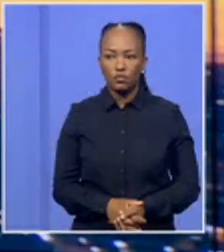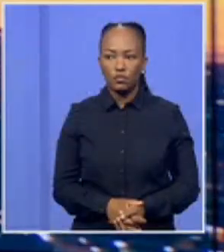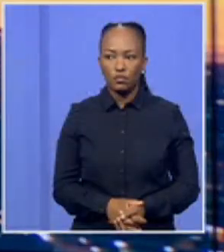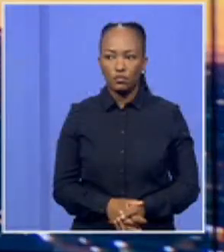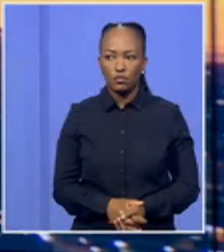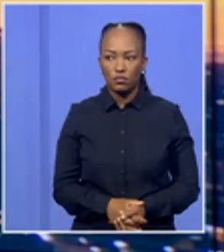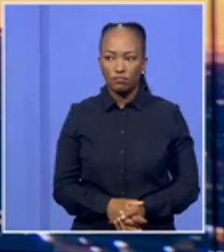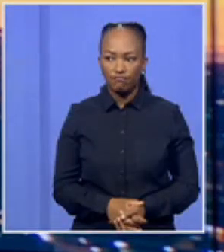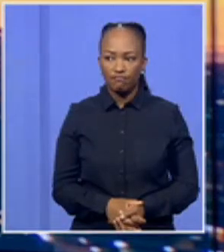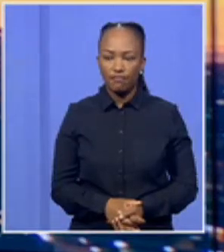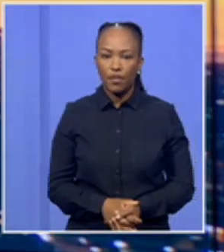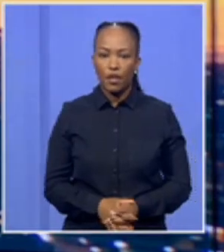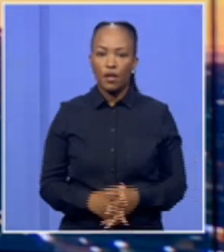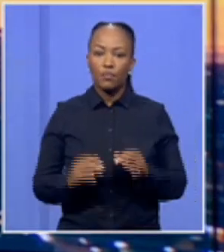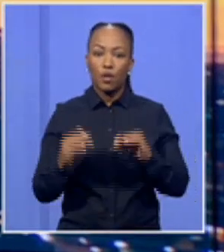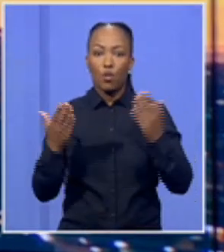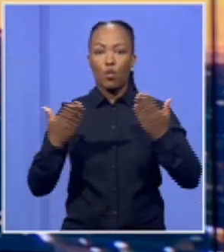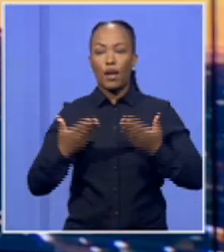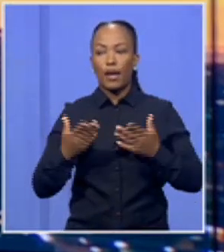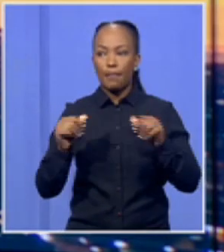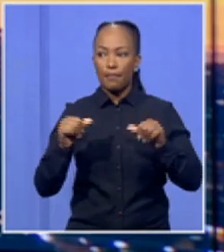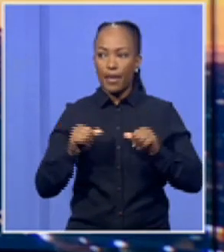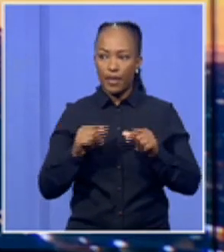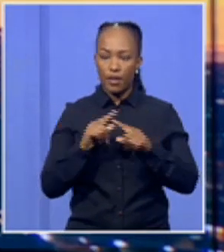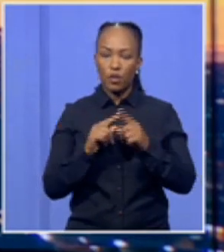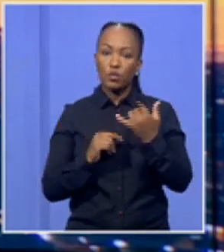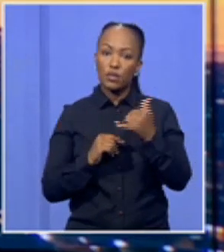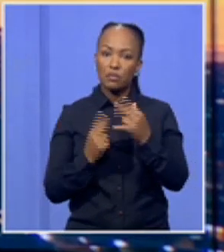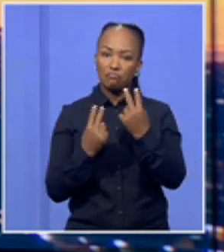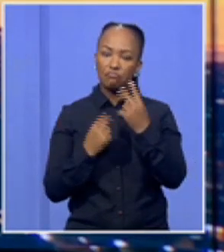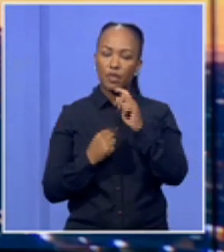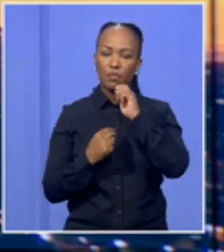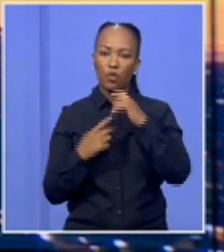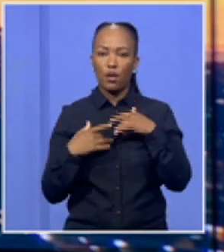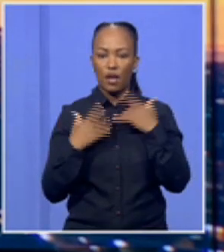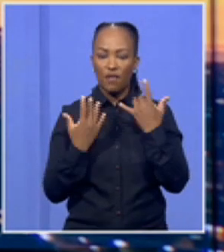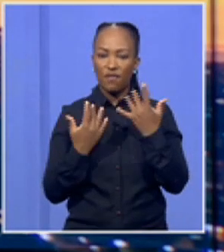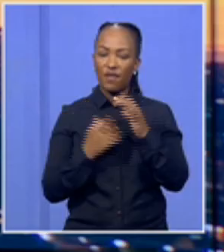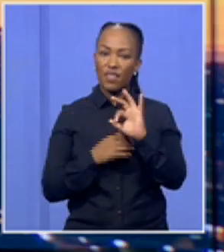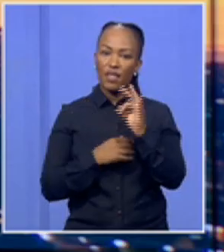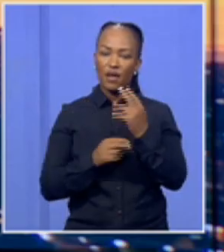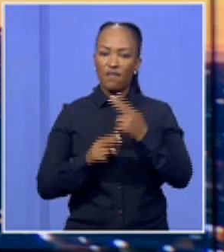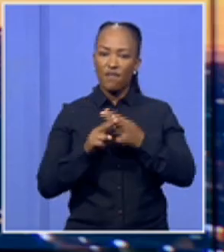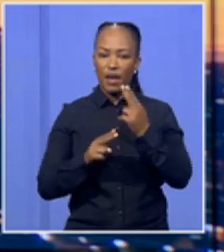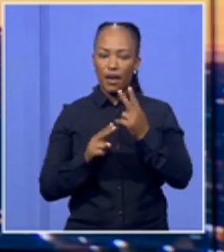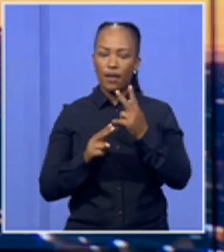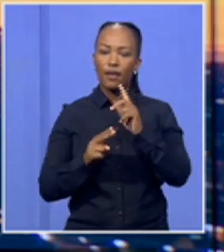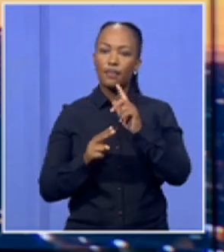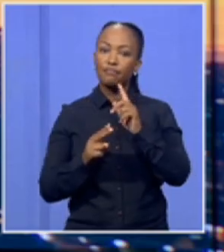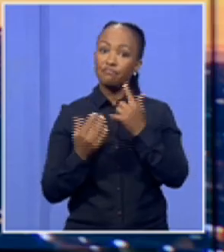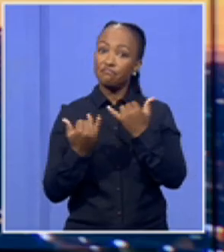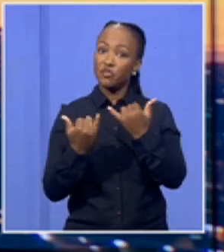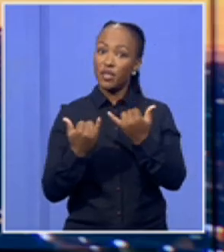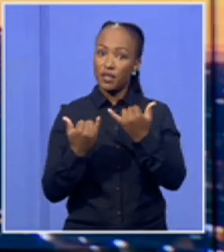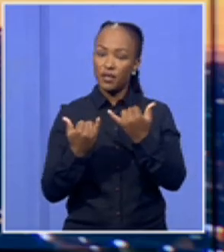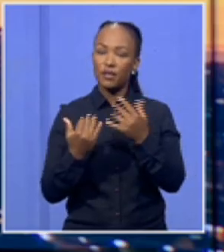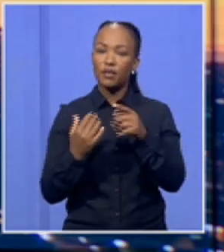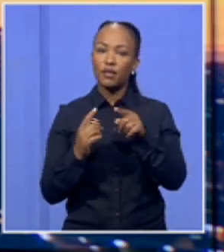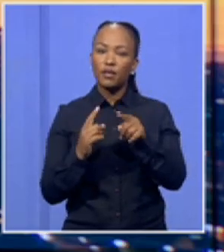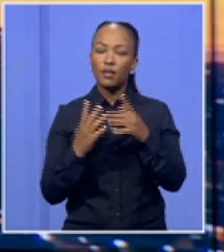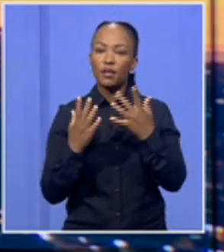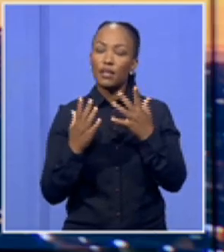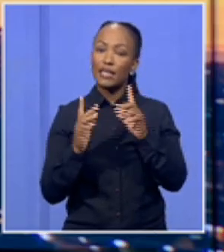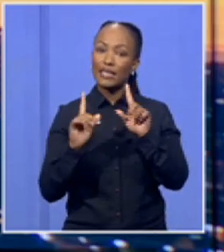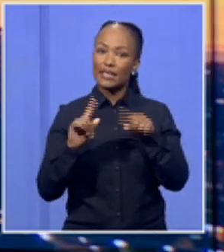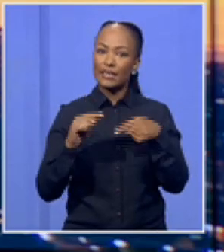Welcome back. You are still watching Morning Live, a third and final look at your sport news this morning. Now, runners and running clubs are on the rise in this